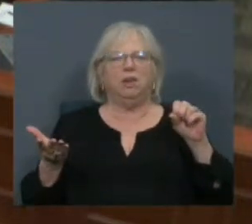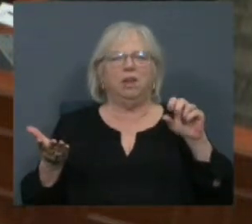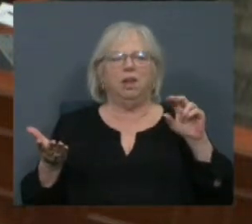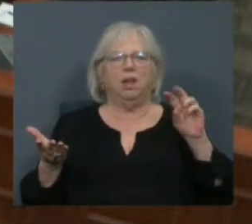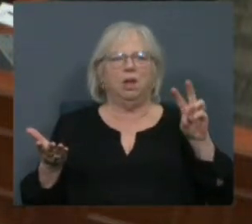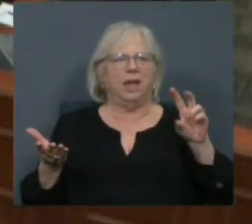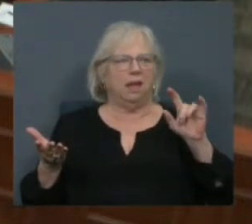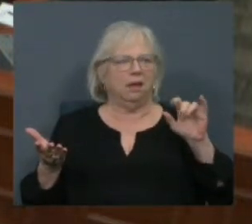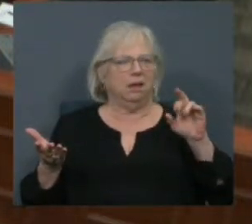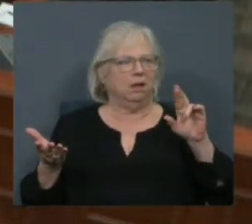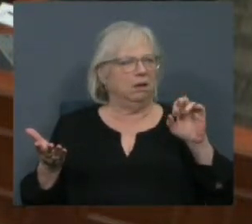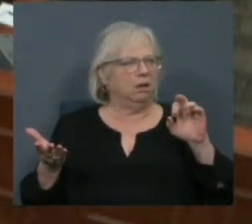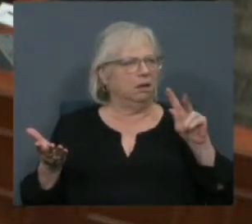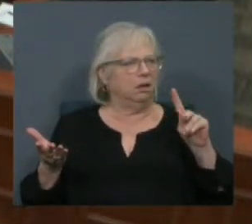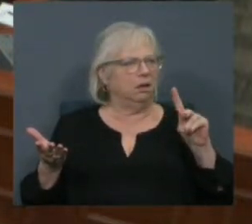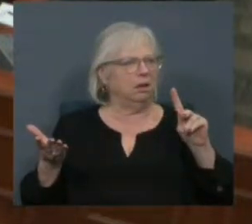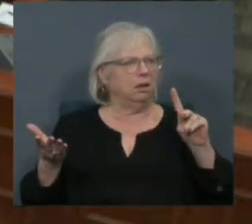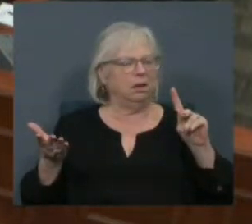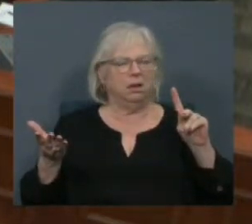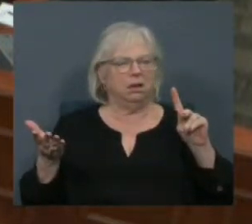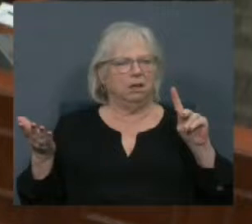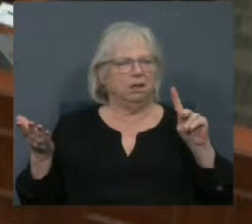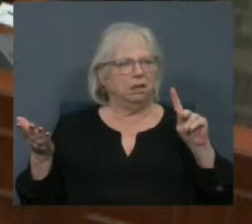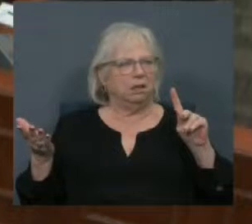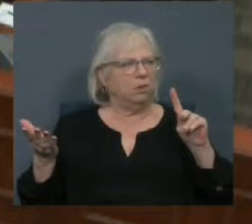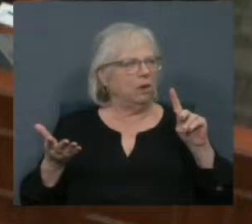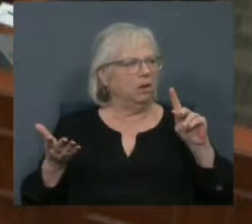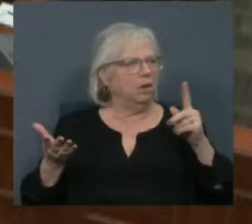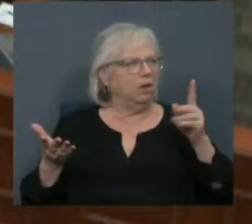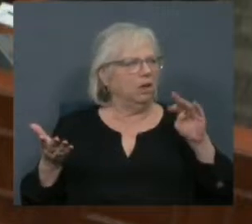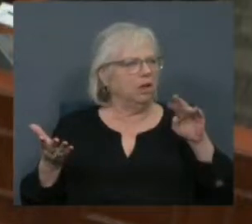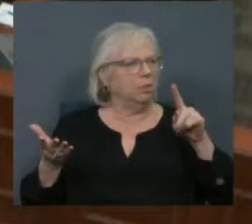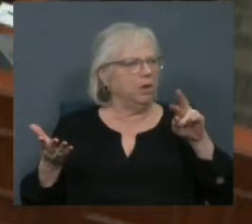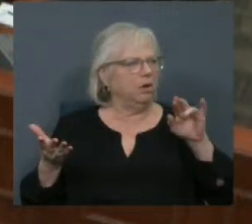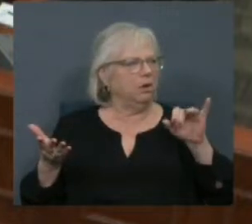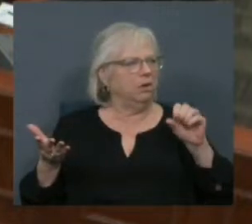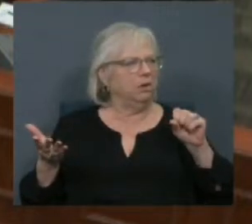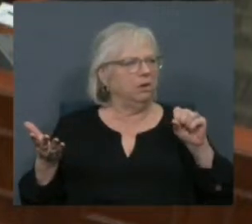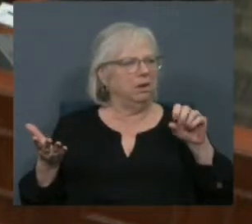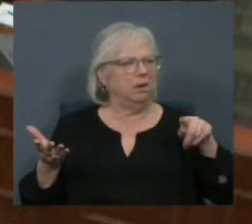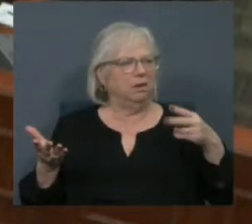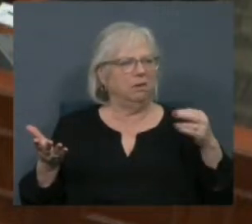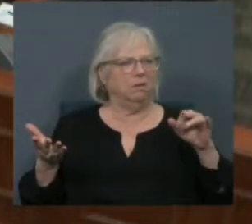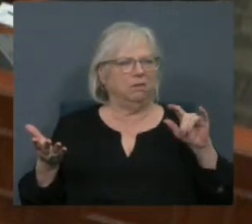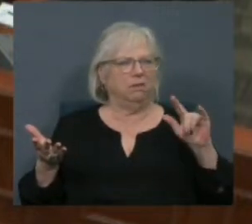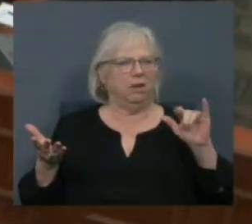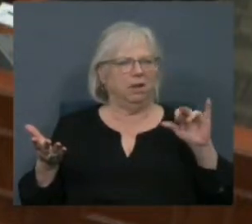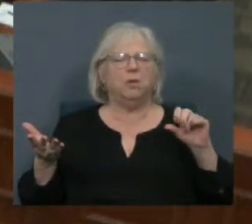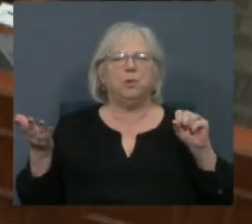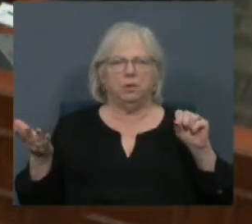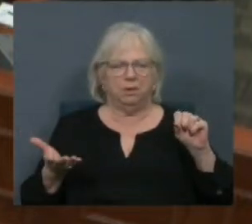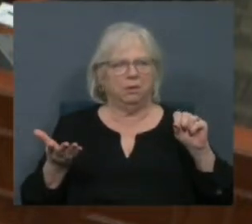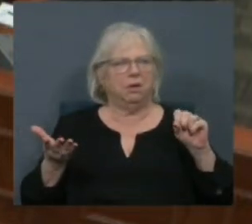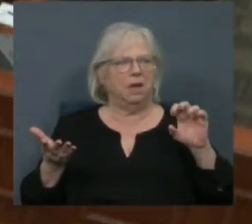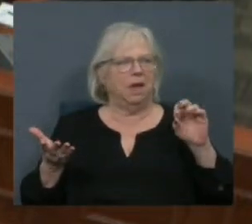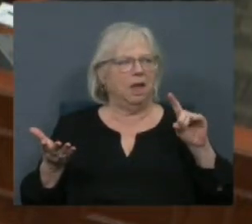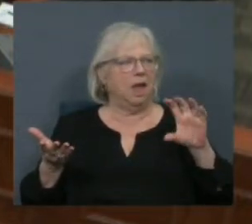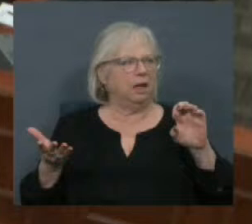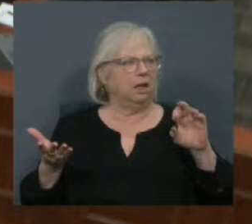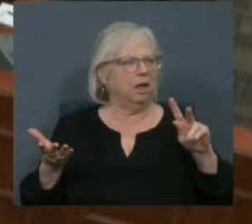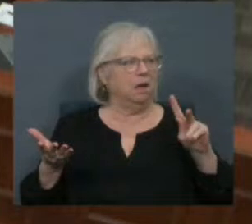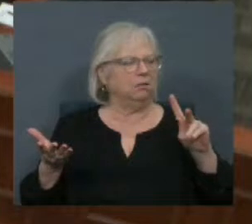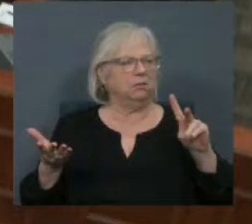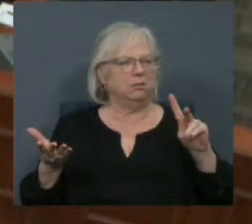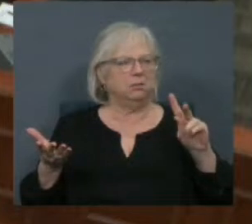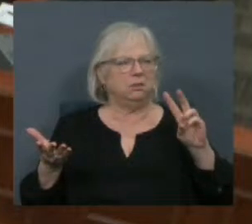Director Wyrick. Director Compuris. Director Phillips. Present. Director Adcock. Vice